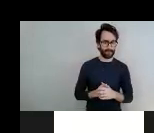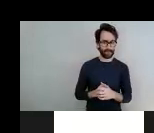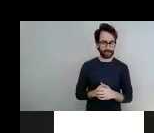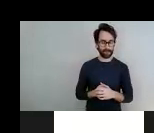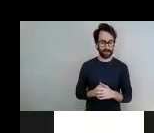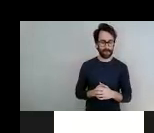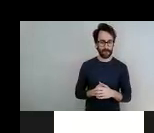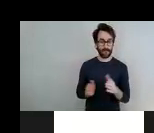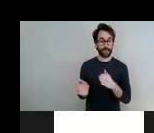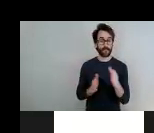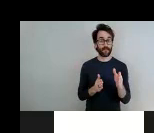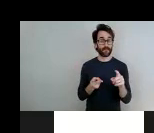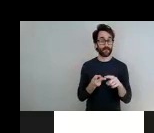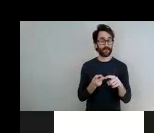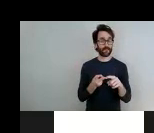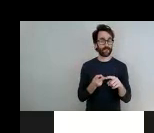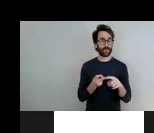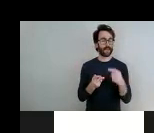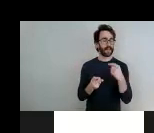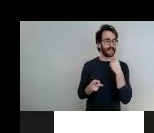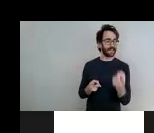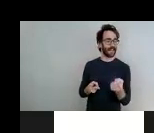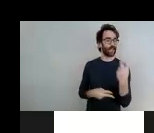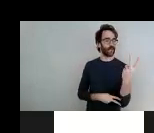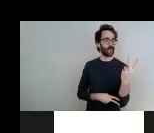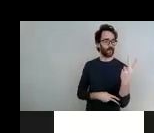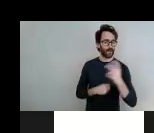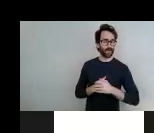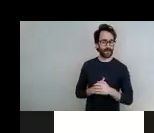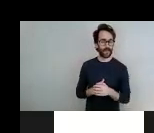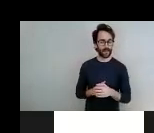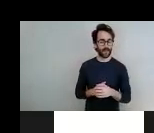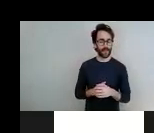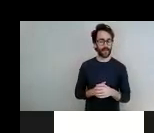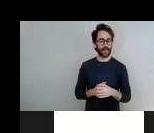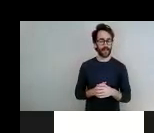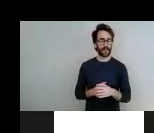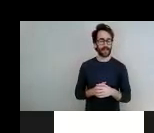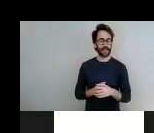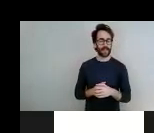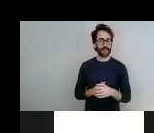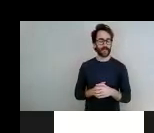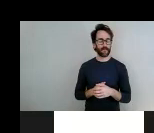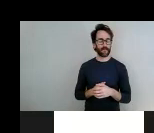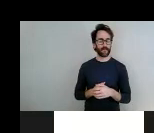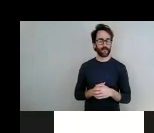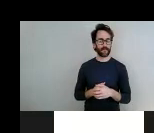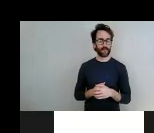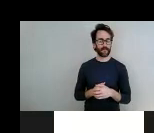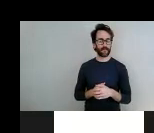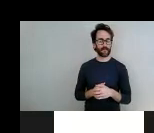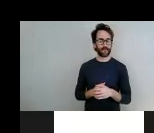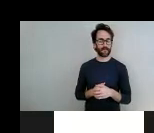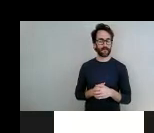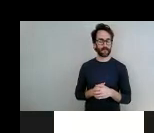The second campaign is Tell 2. So this is based on the fact that if one person tells